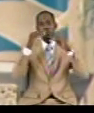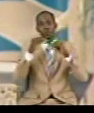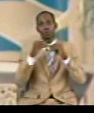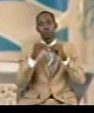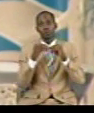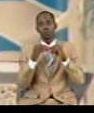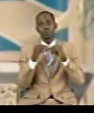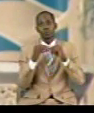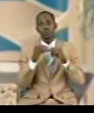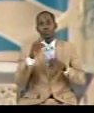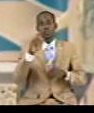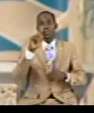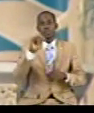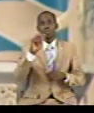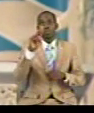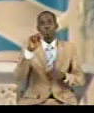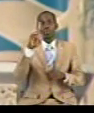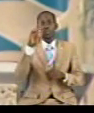Tunde